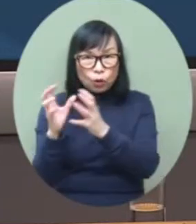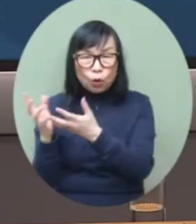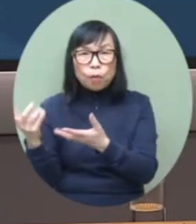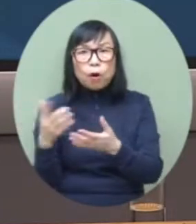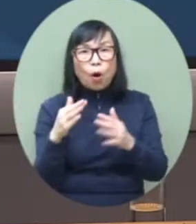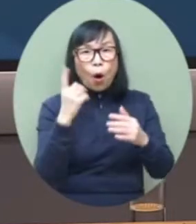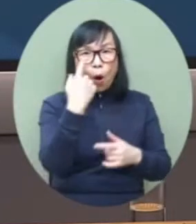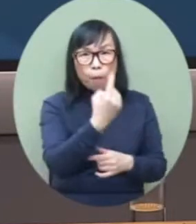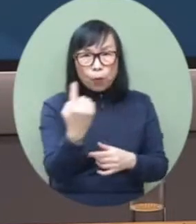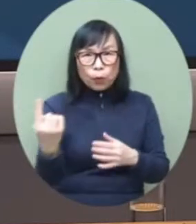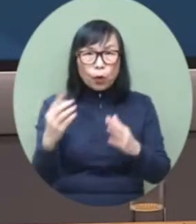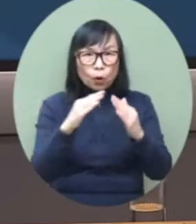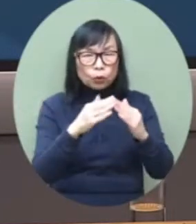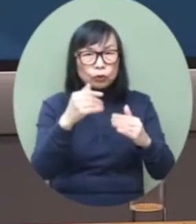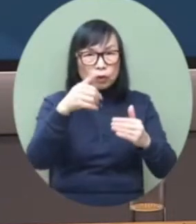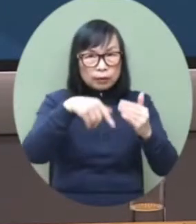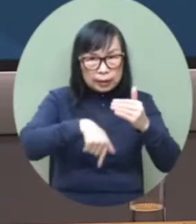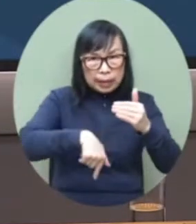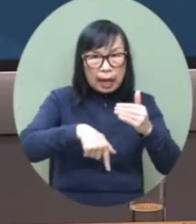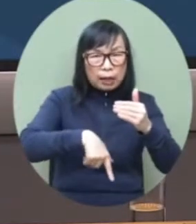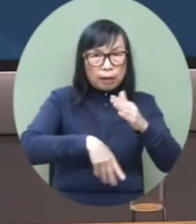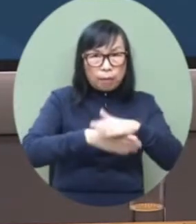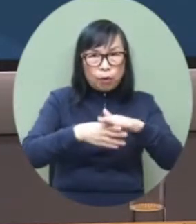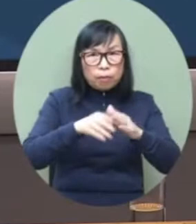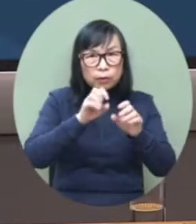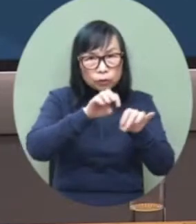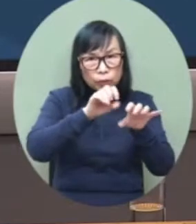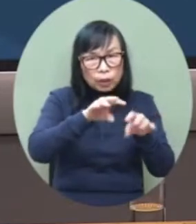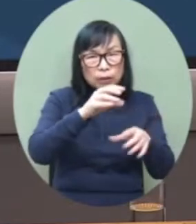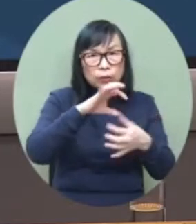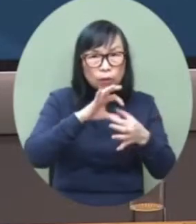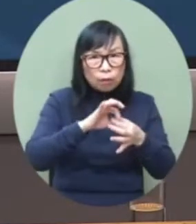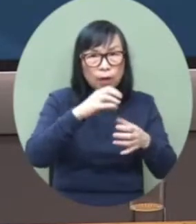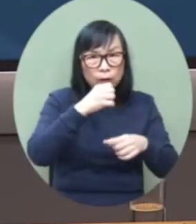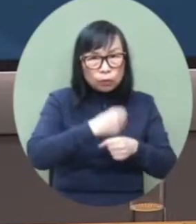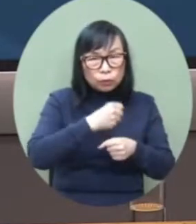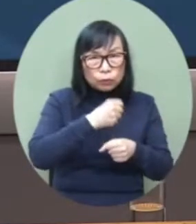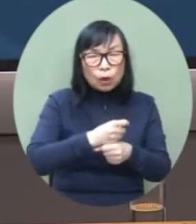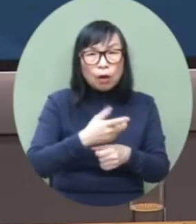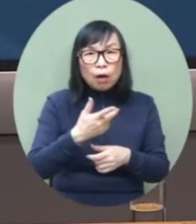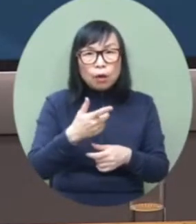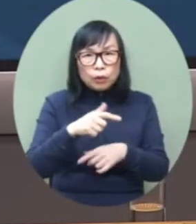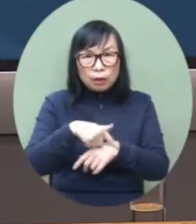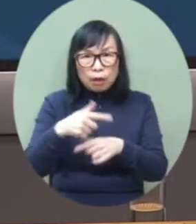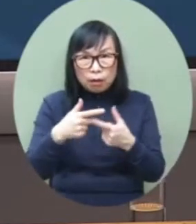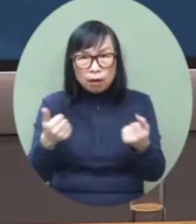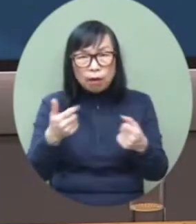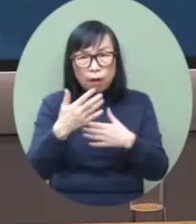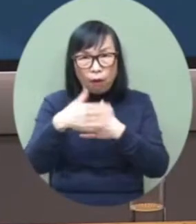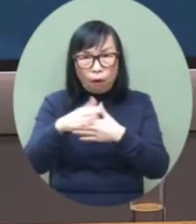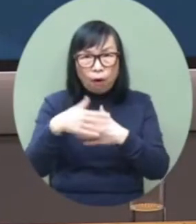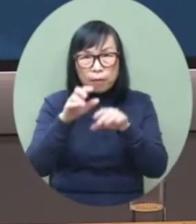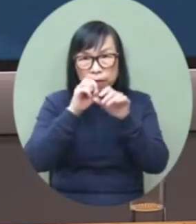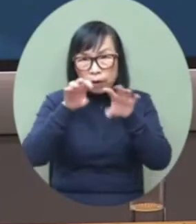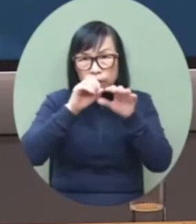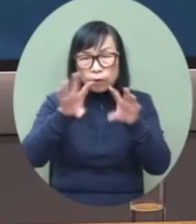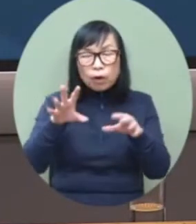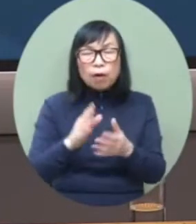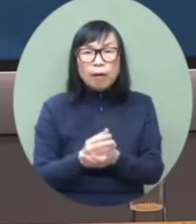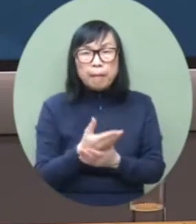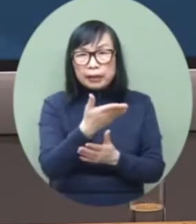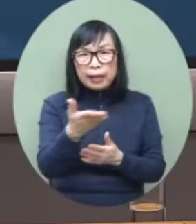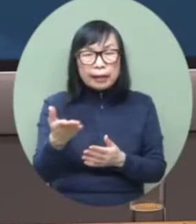these 5 task forces, the secretaries will be implementing the measures